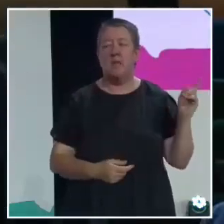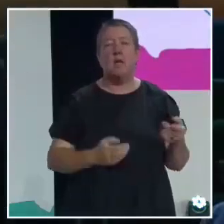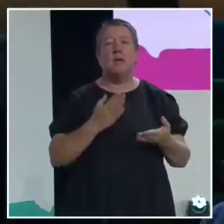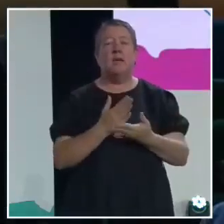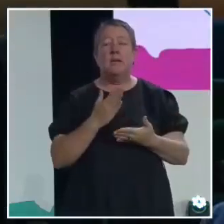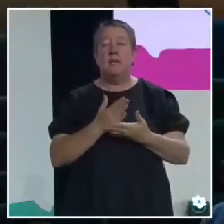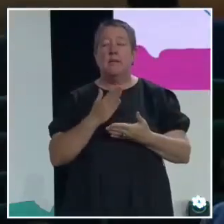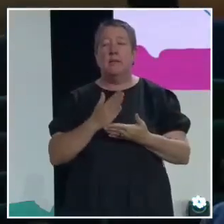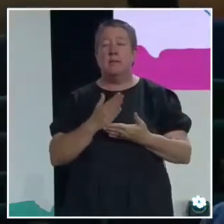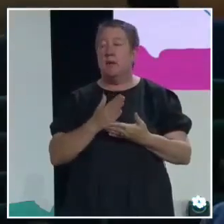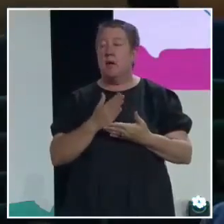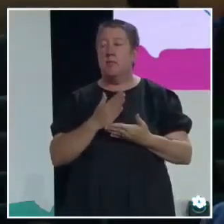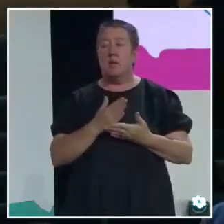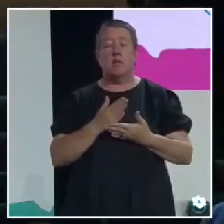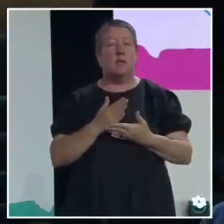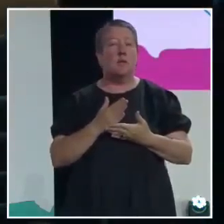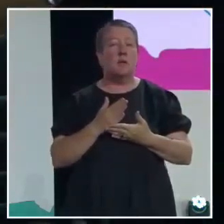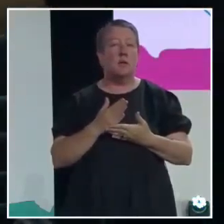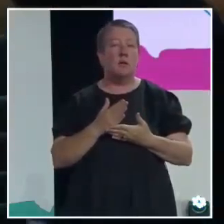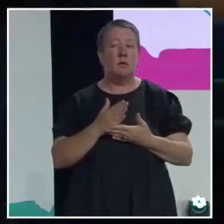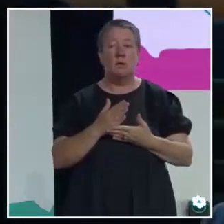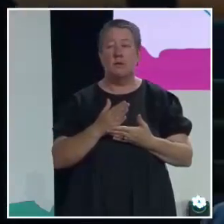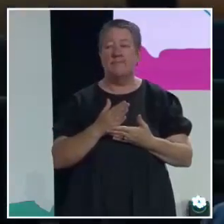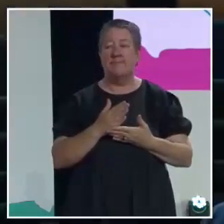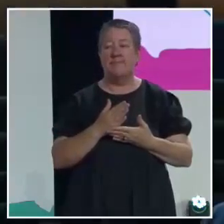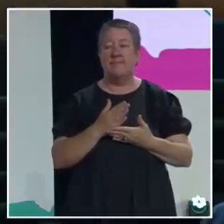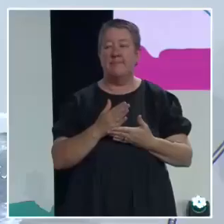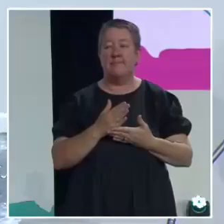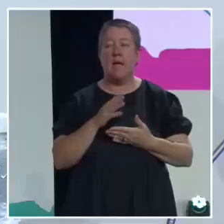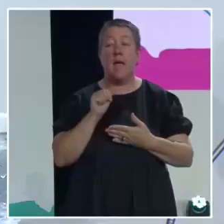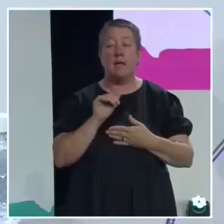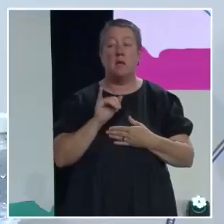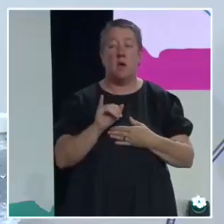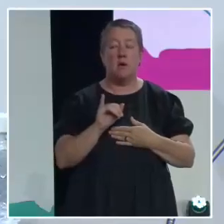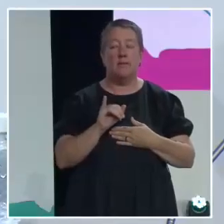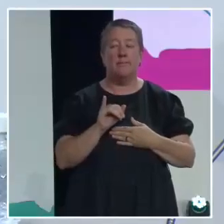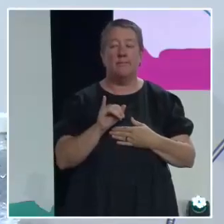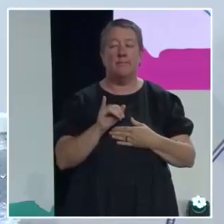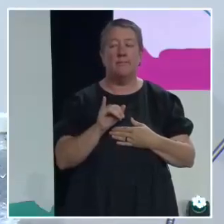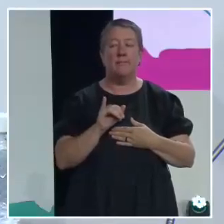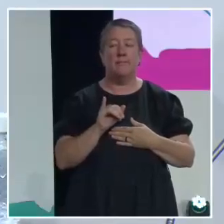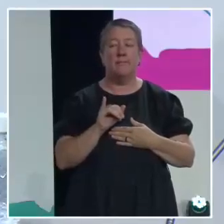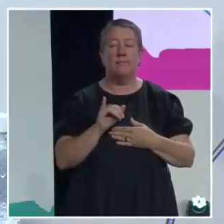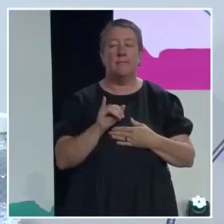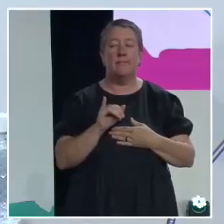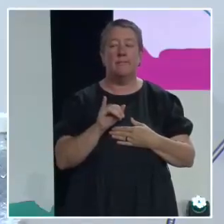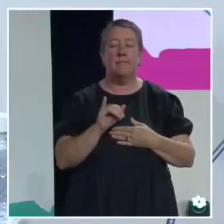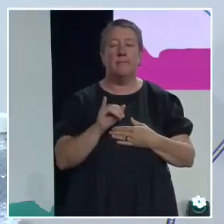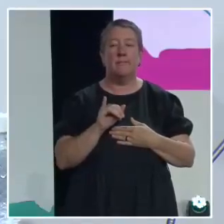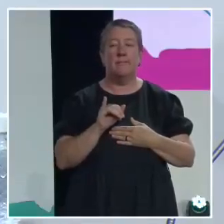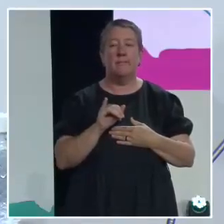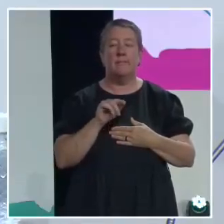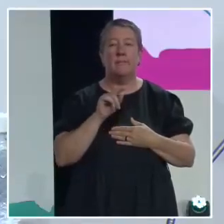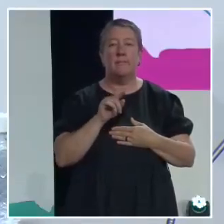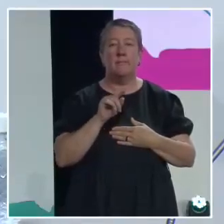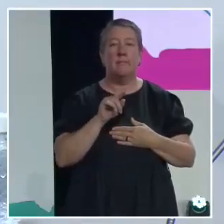Definitely. As you know, artificial intelligence is now taking a very important